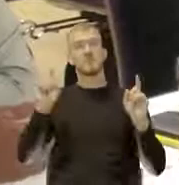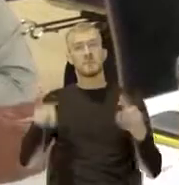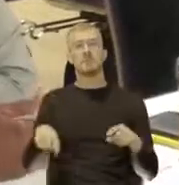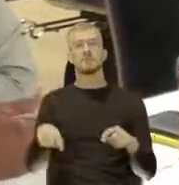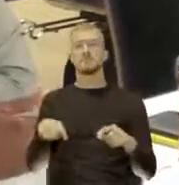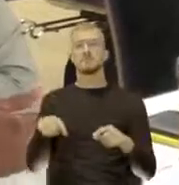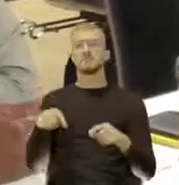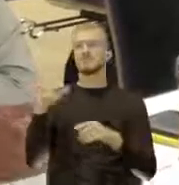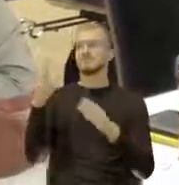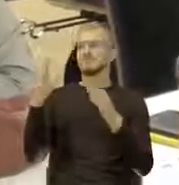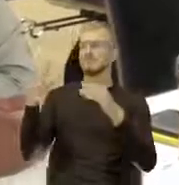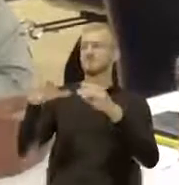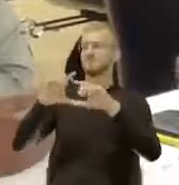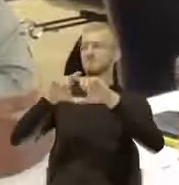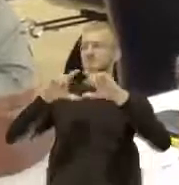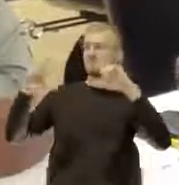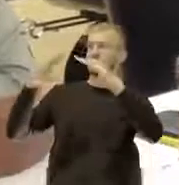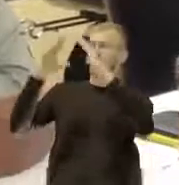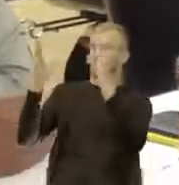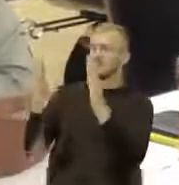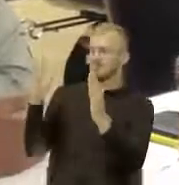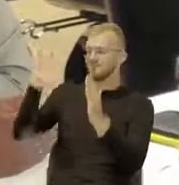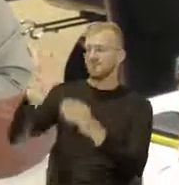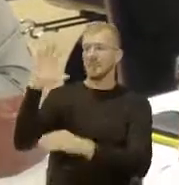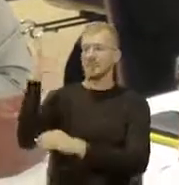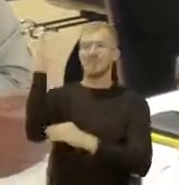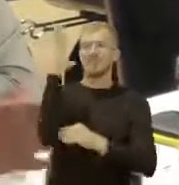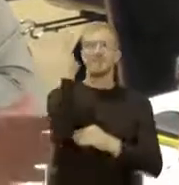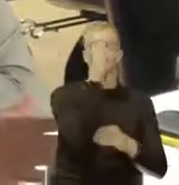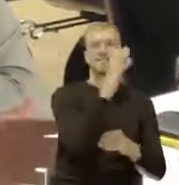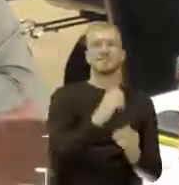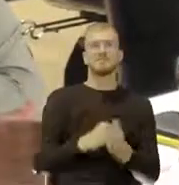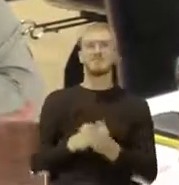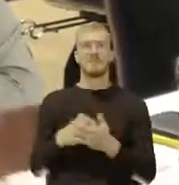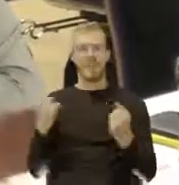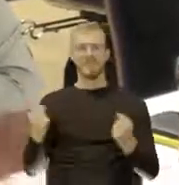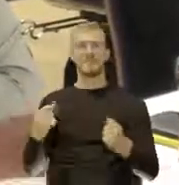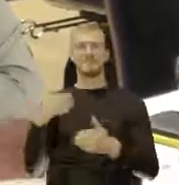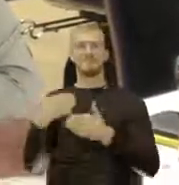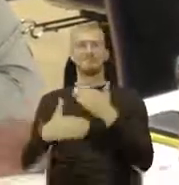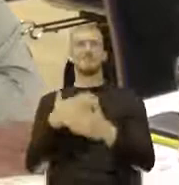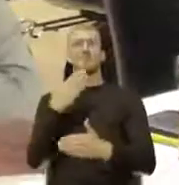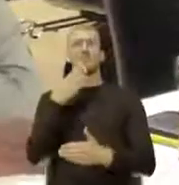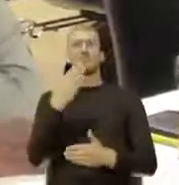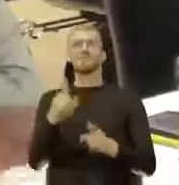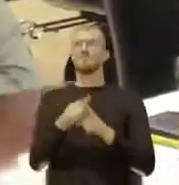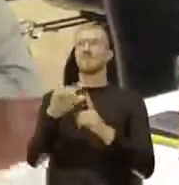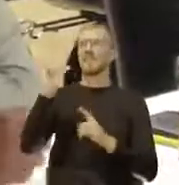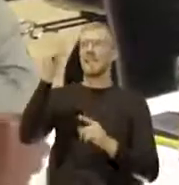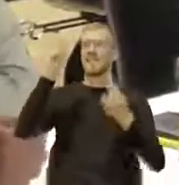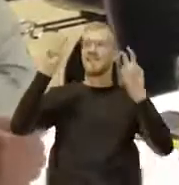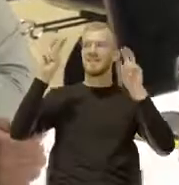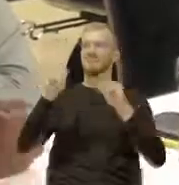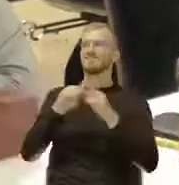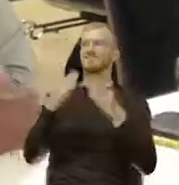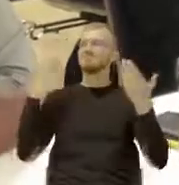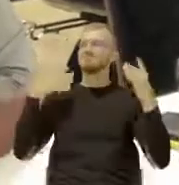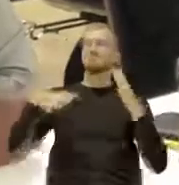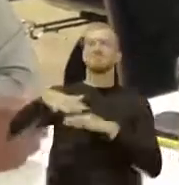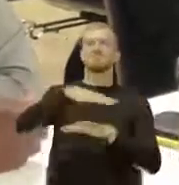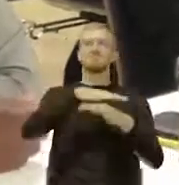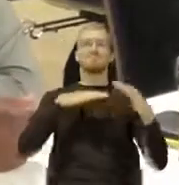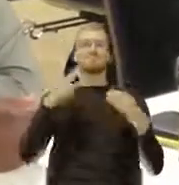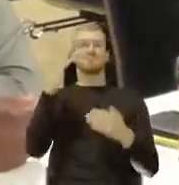blooming, the effect of the carbon and all that on the environment will be something that we're going to check.